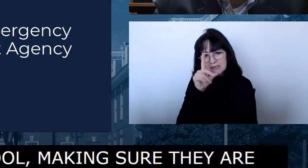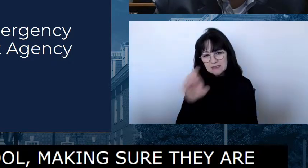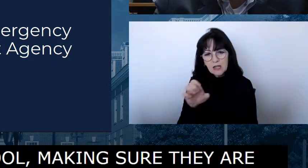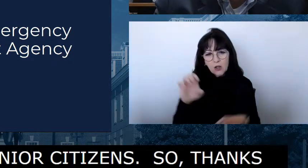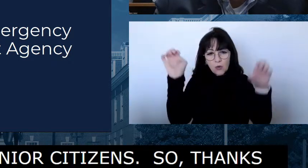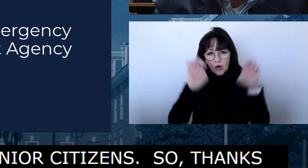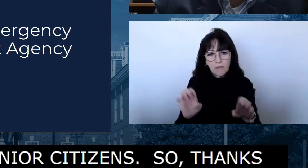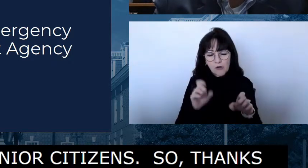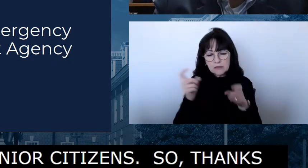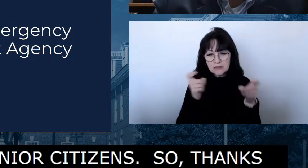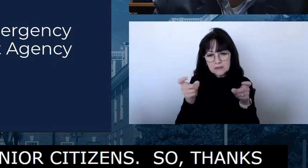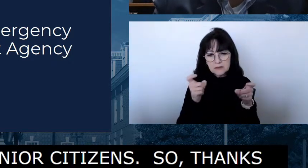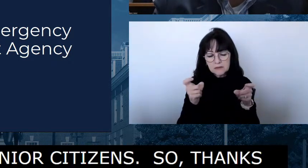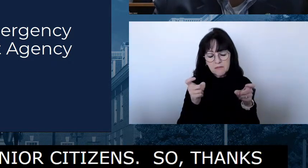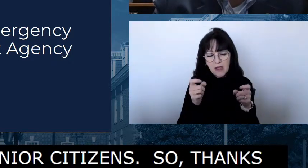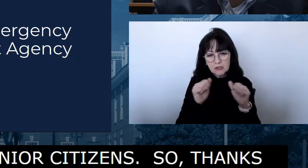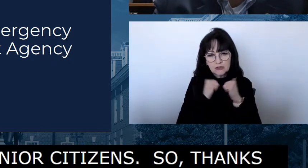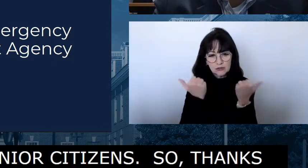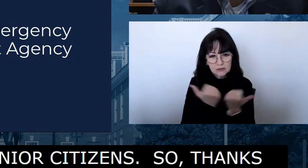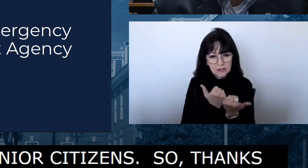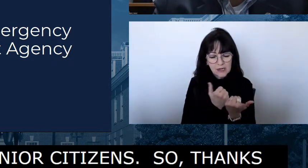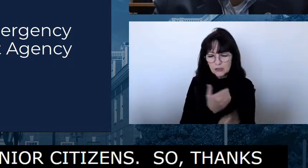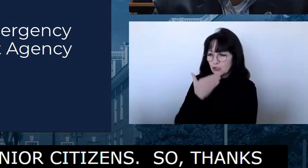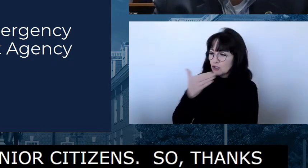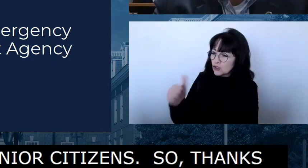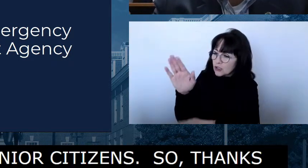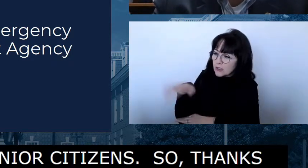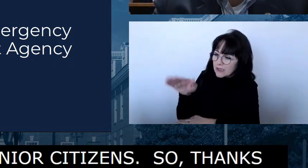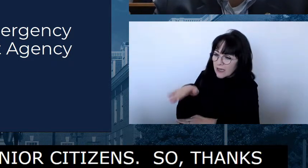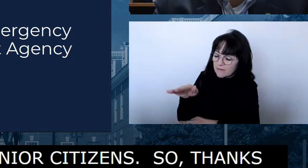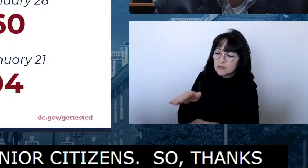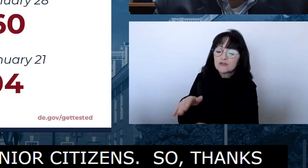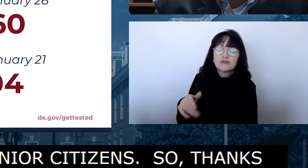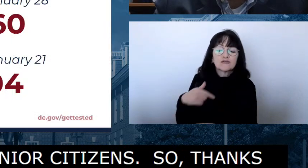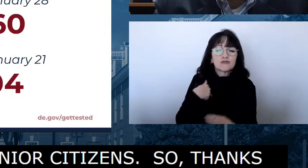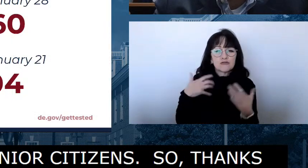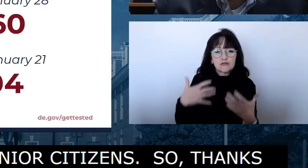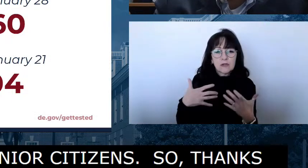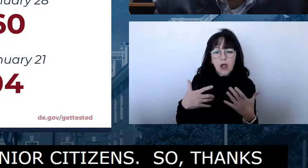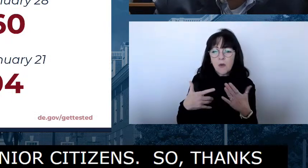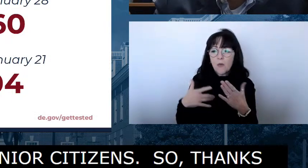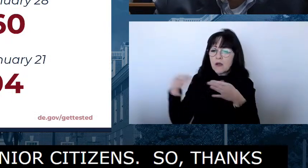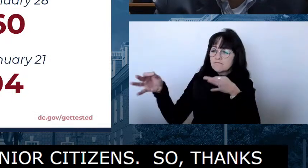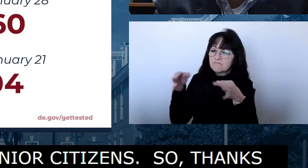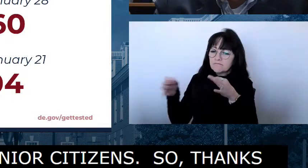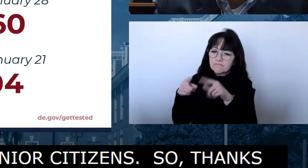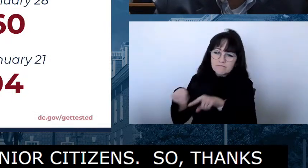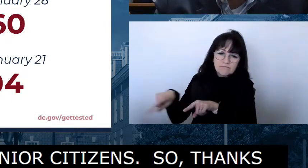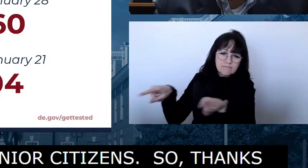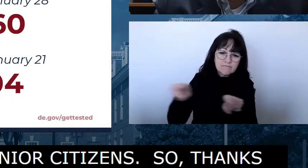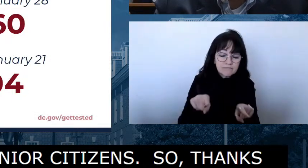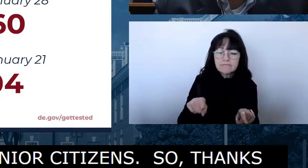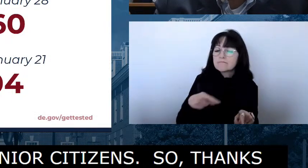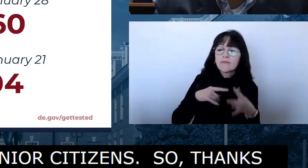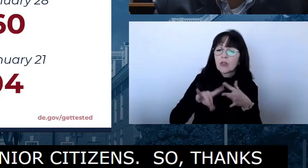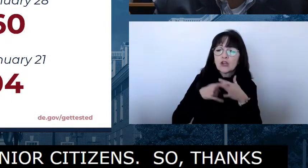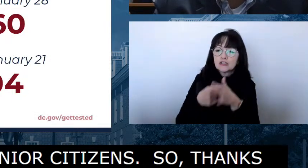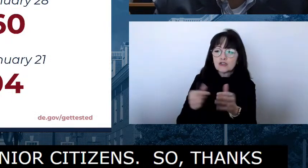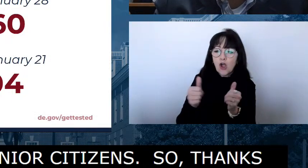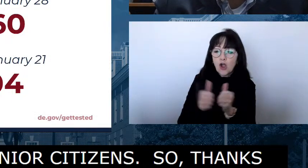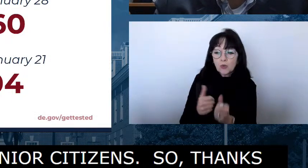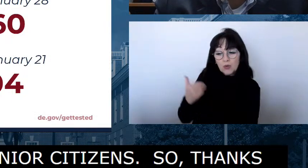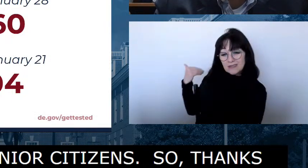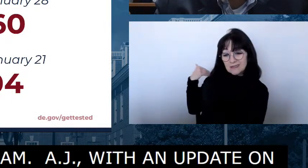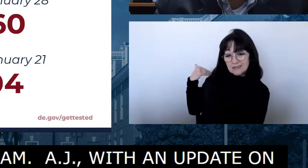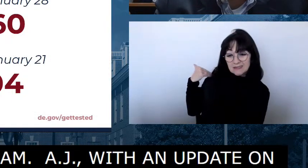afternoon, everybody. I'll start with the kind of the rearview mirror look at testing. If you remember, post-holidays, we were just